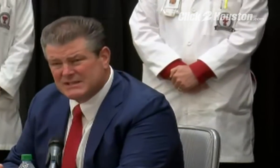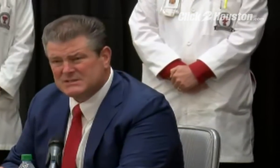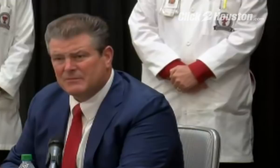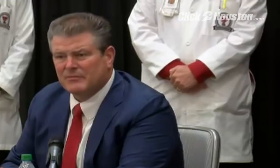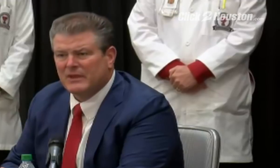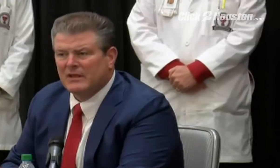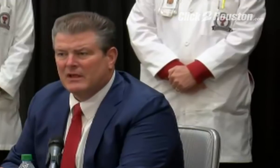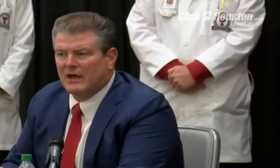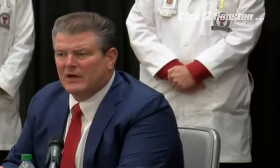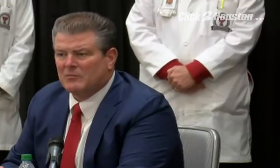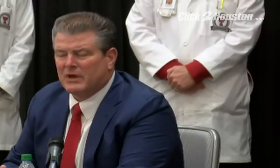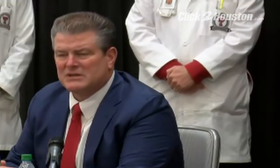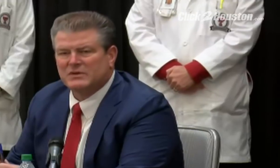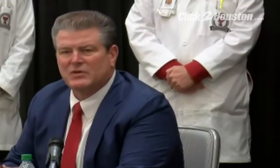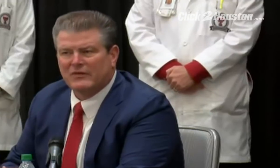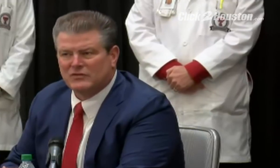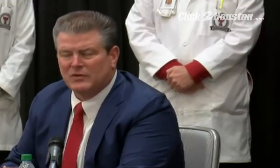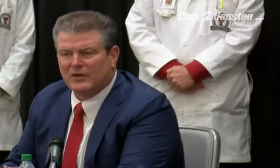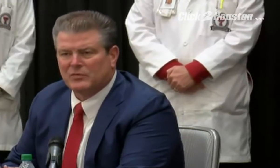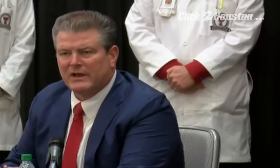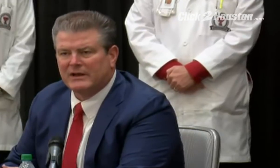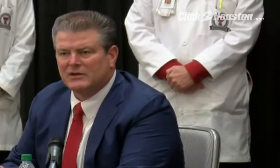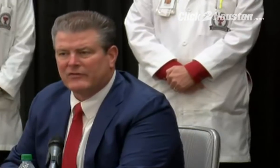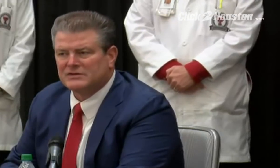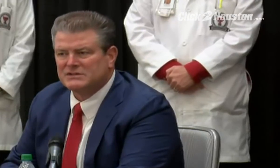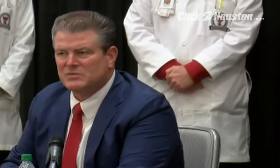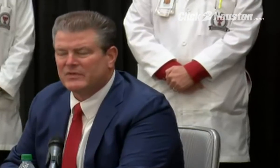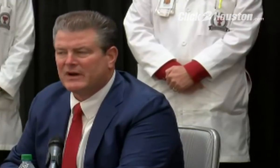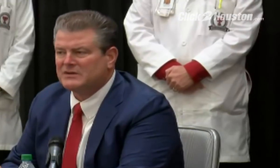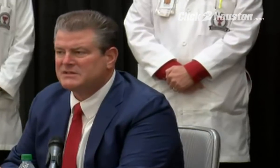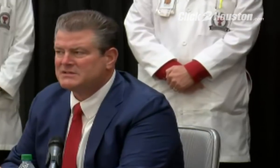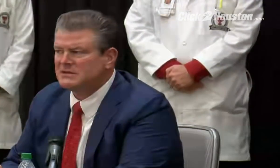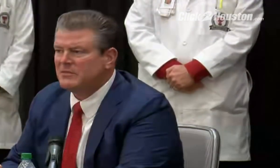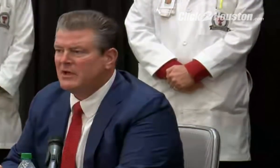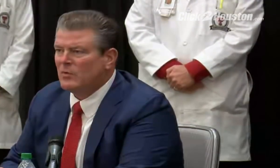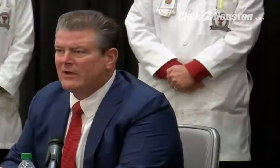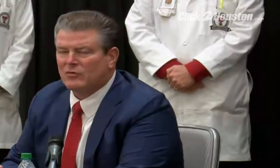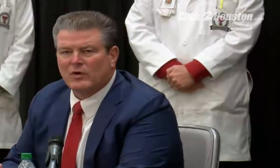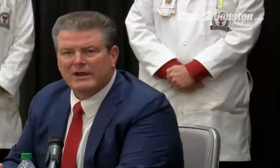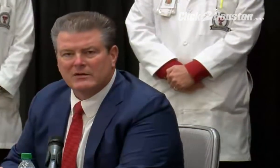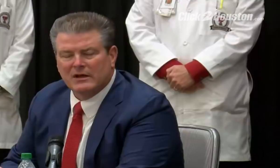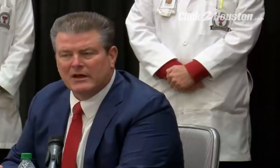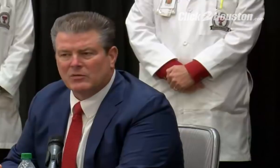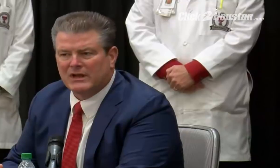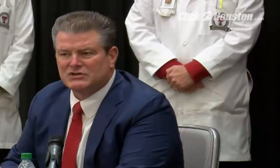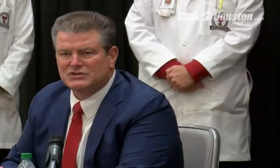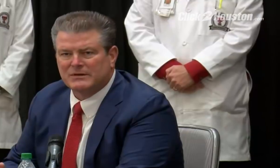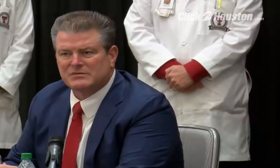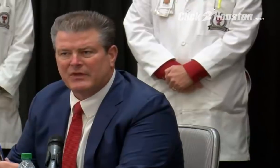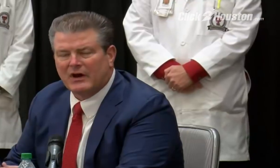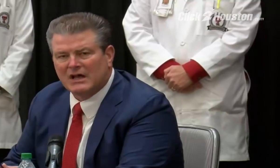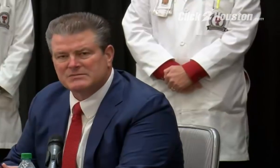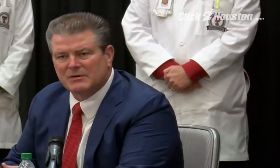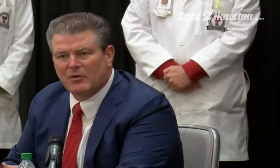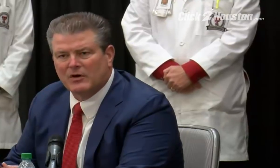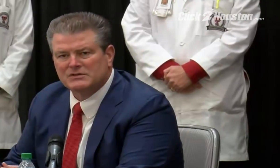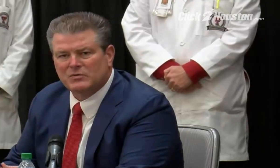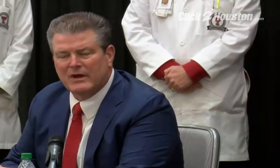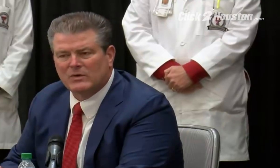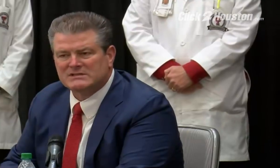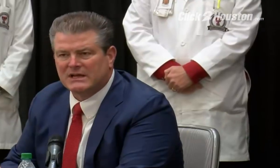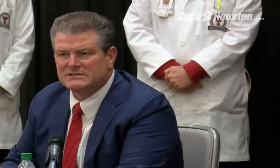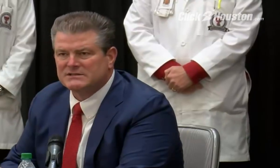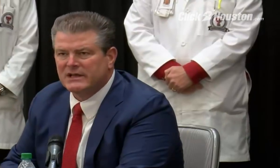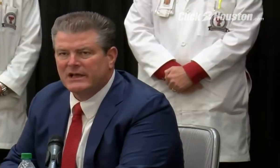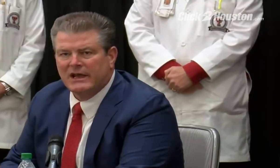University system, because we do have two health-related universities within our system, we have great relationships with our hospital partners